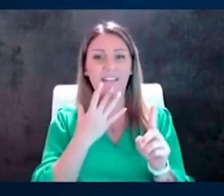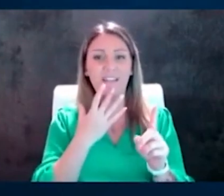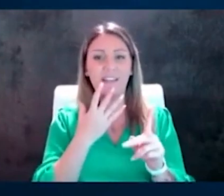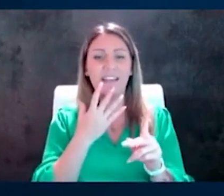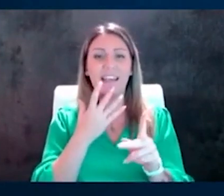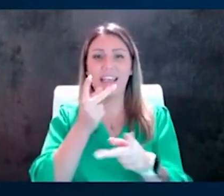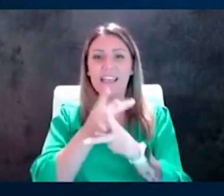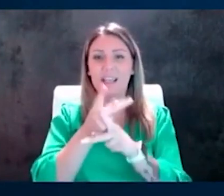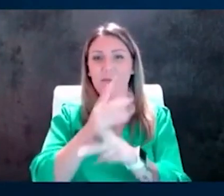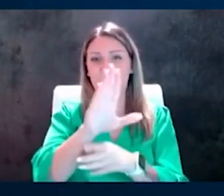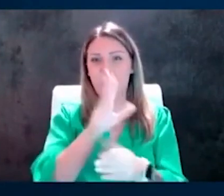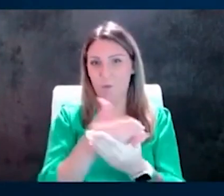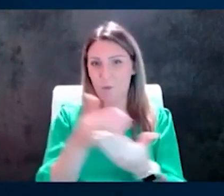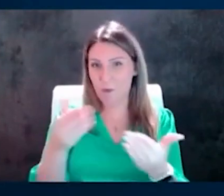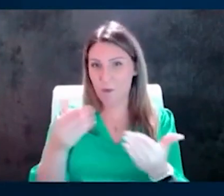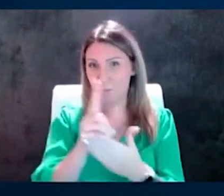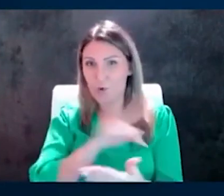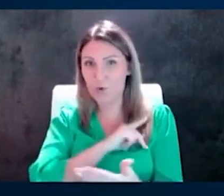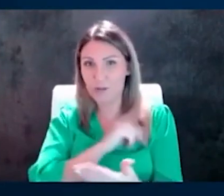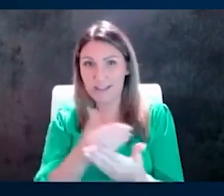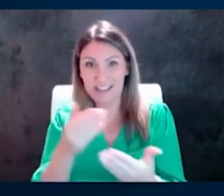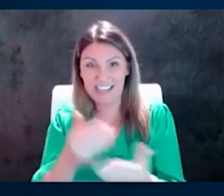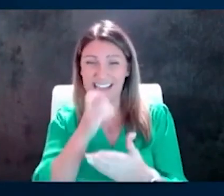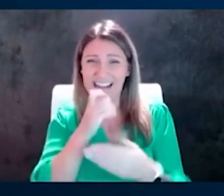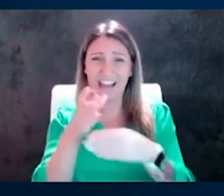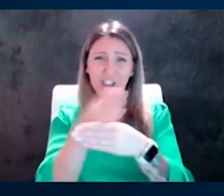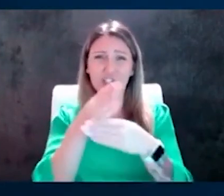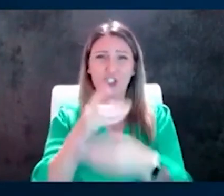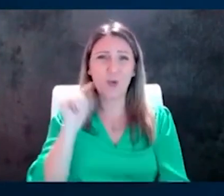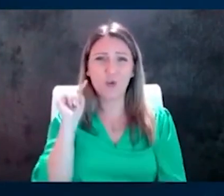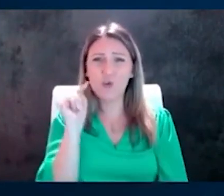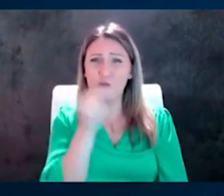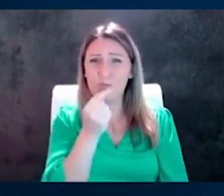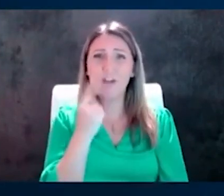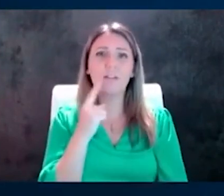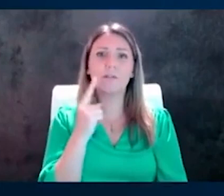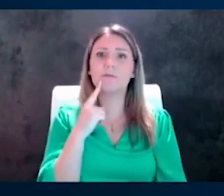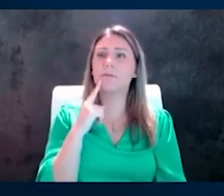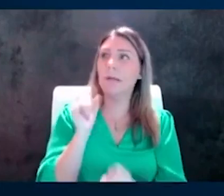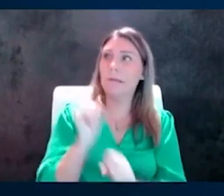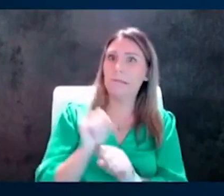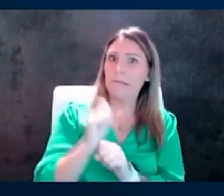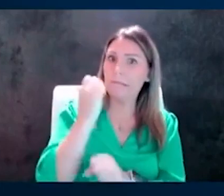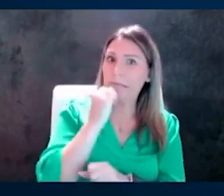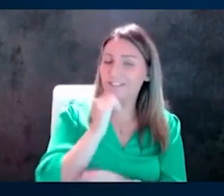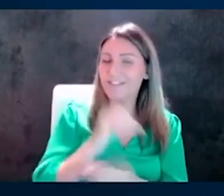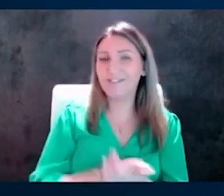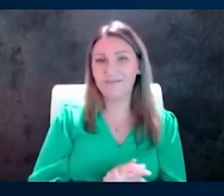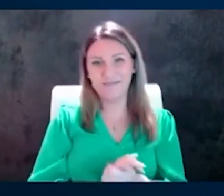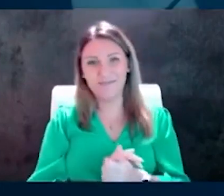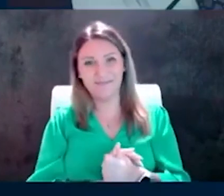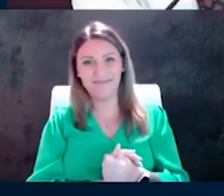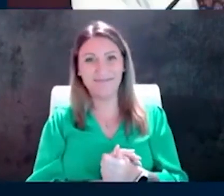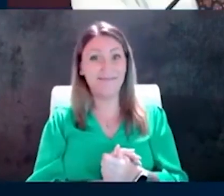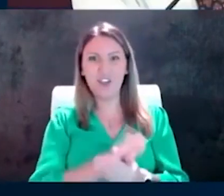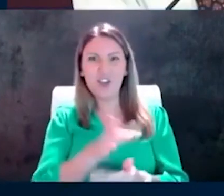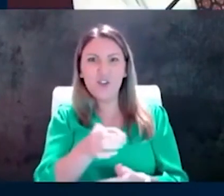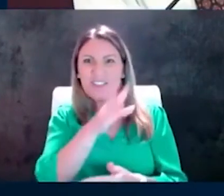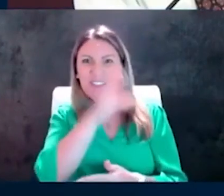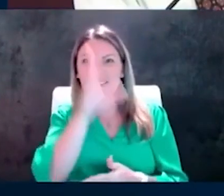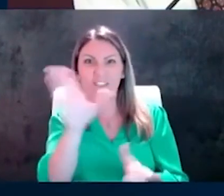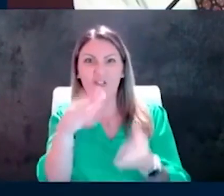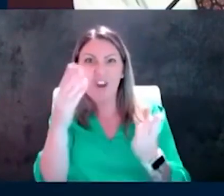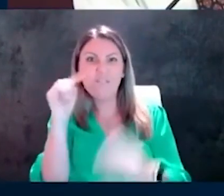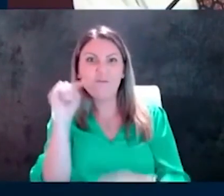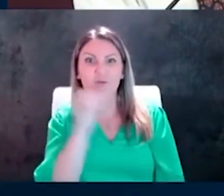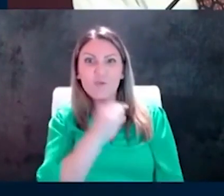yourself, i.e. try not to share toothbrushes. I certainly work on that on a daily basis. So, I hope so. That's important as well. You've never offered one to me. That's right. Well, and